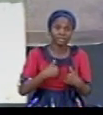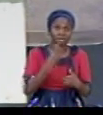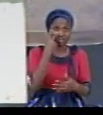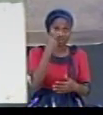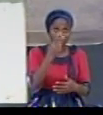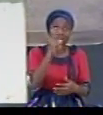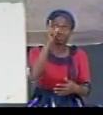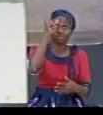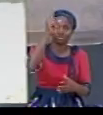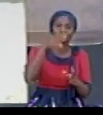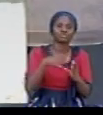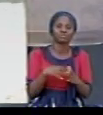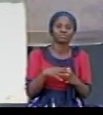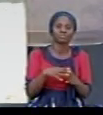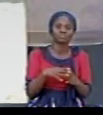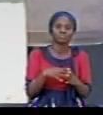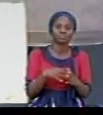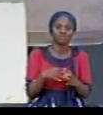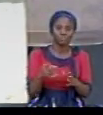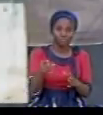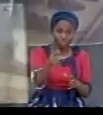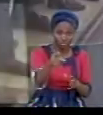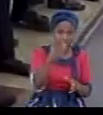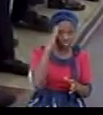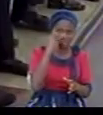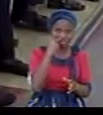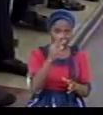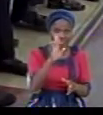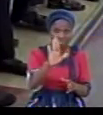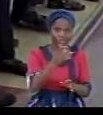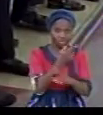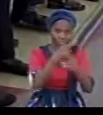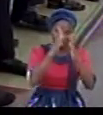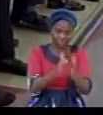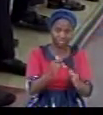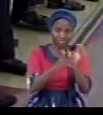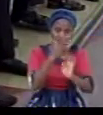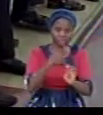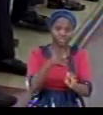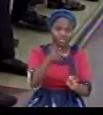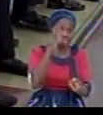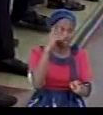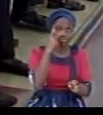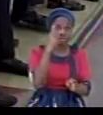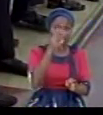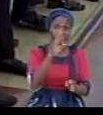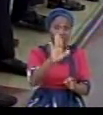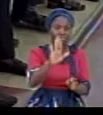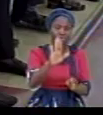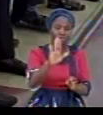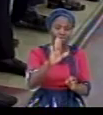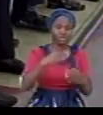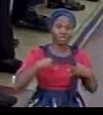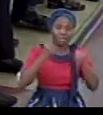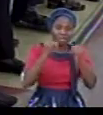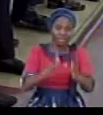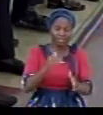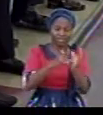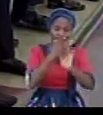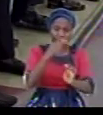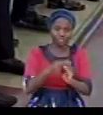thee. You will see your Redeemer. You will see your Healer. You will see your